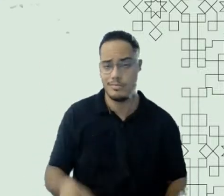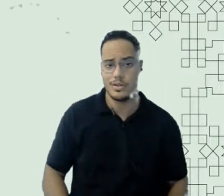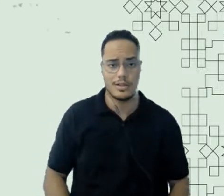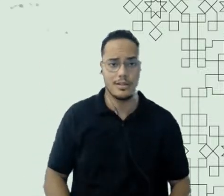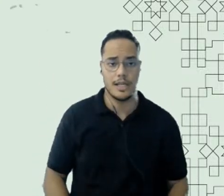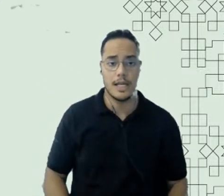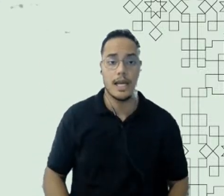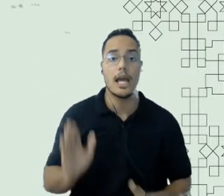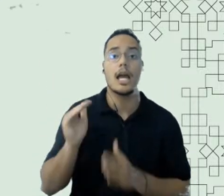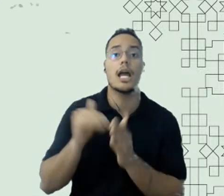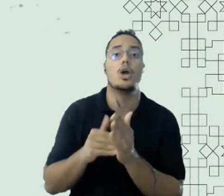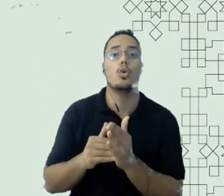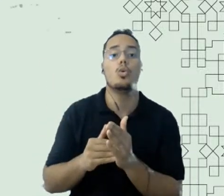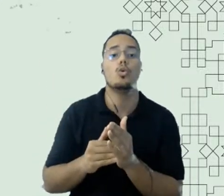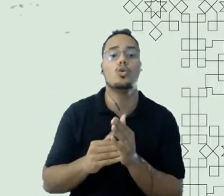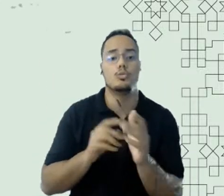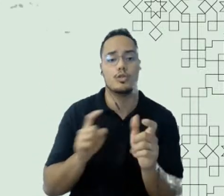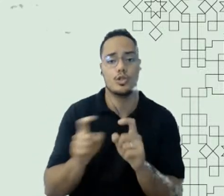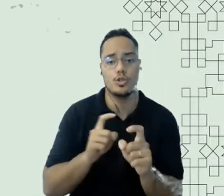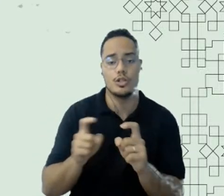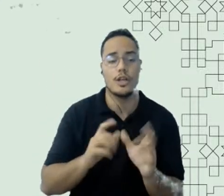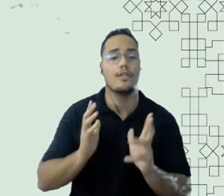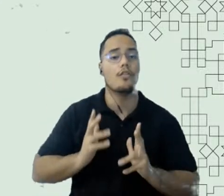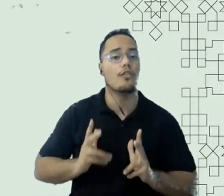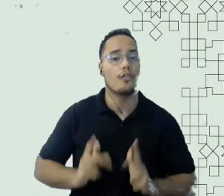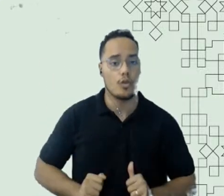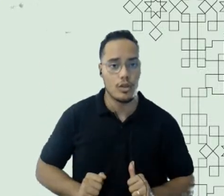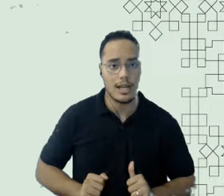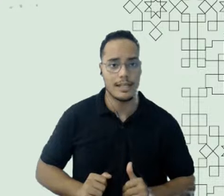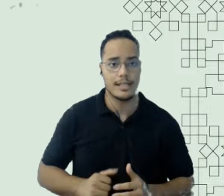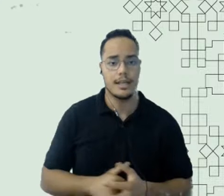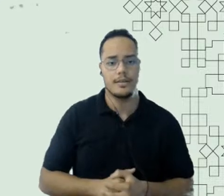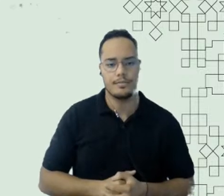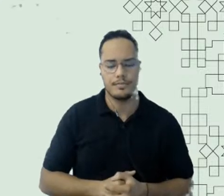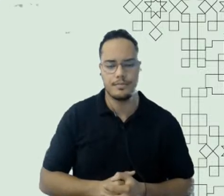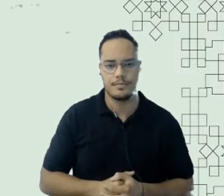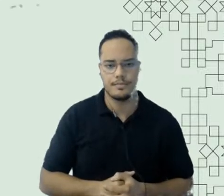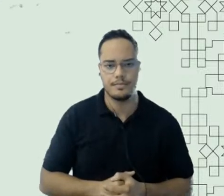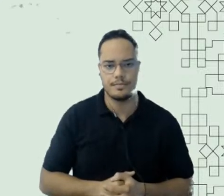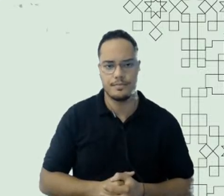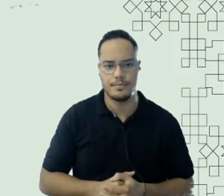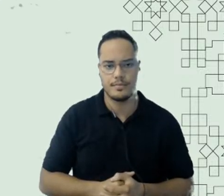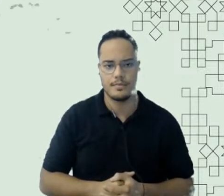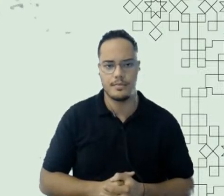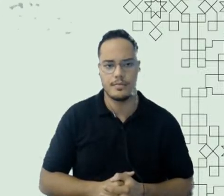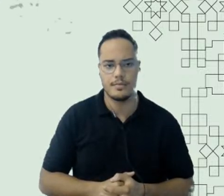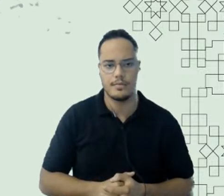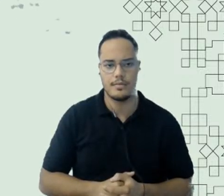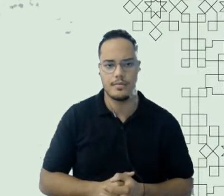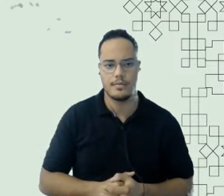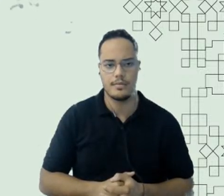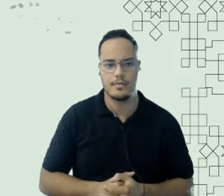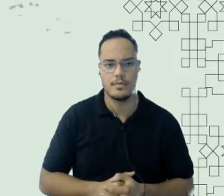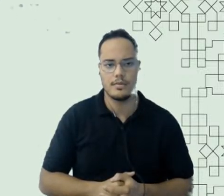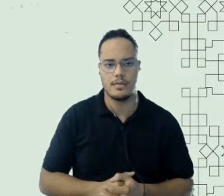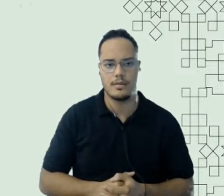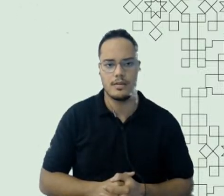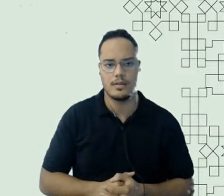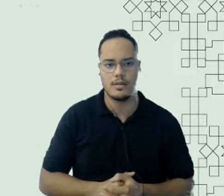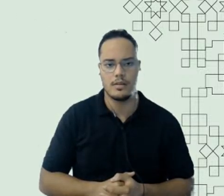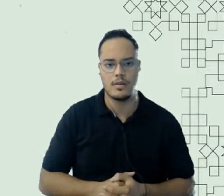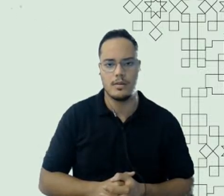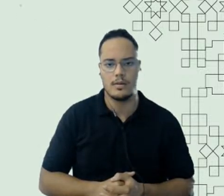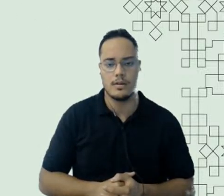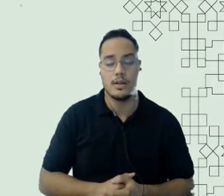and it aligns on the system of notice and takedown that existed before, but it's different because the notice and